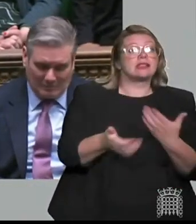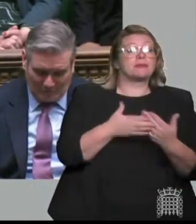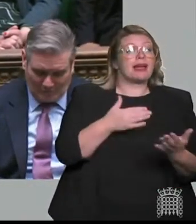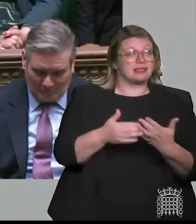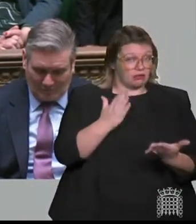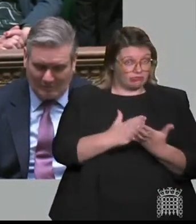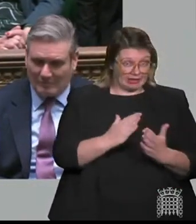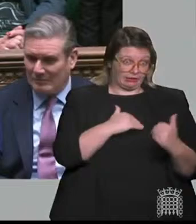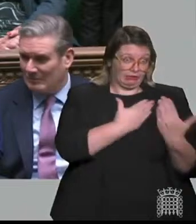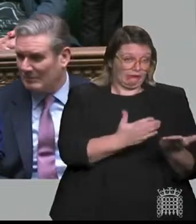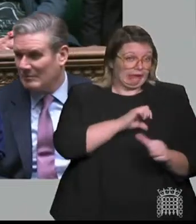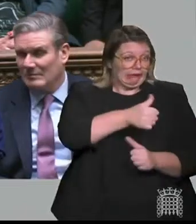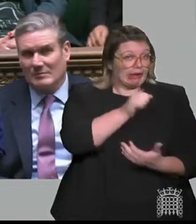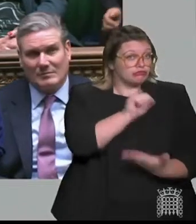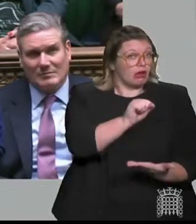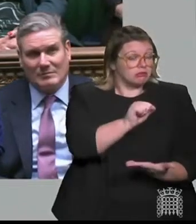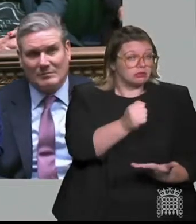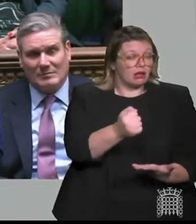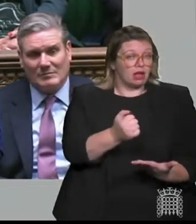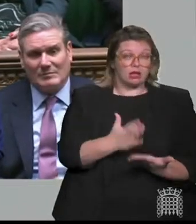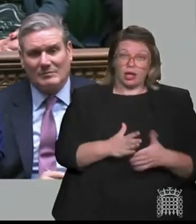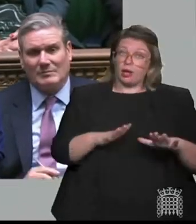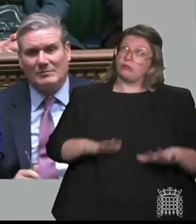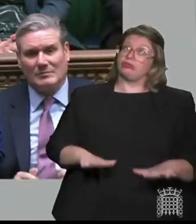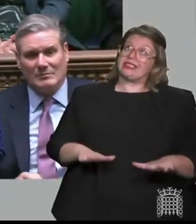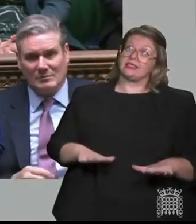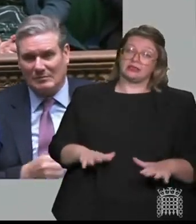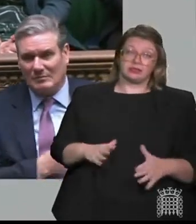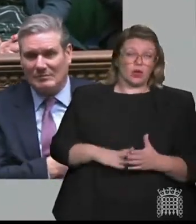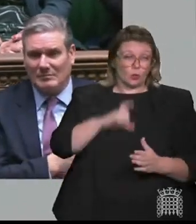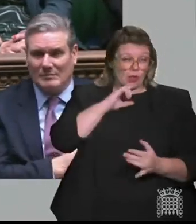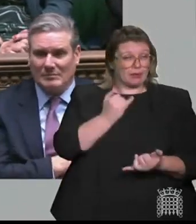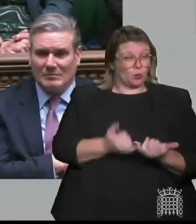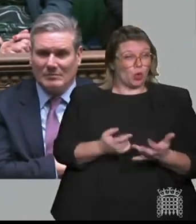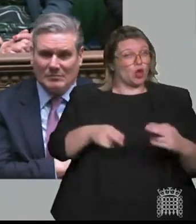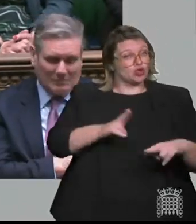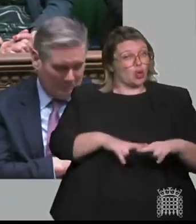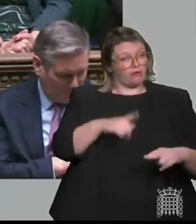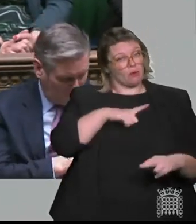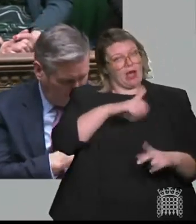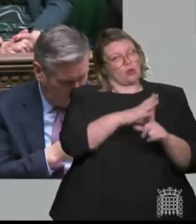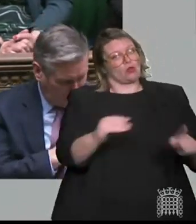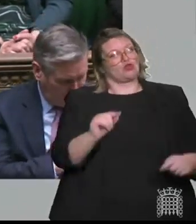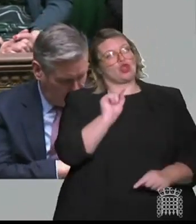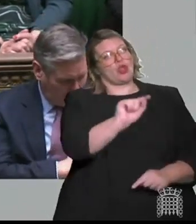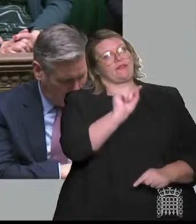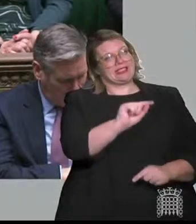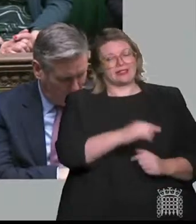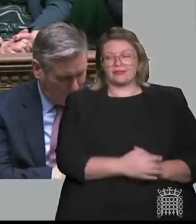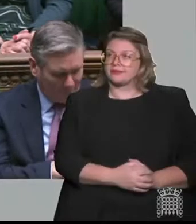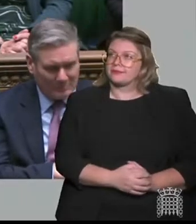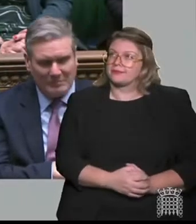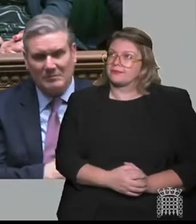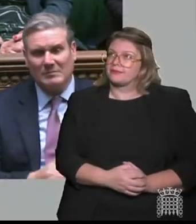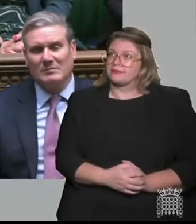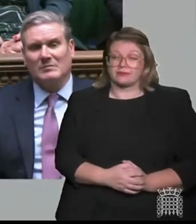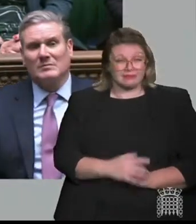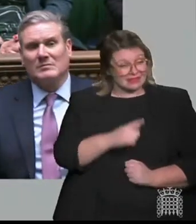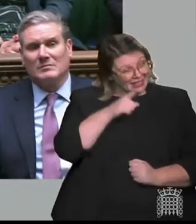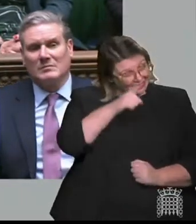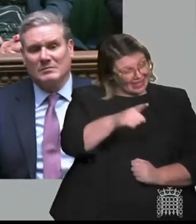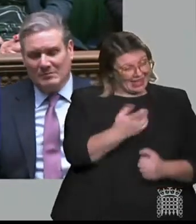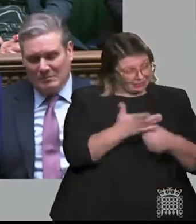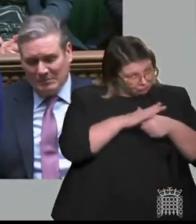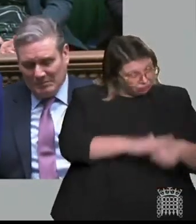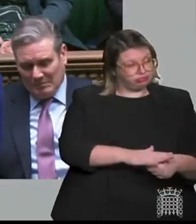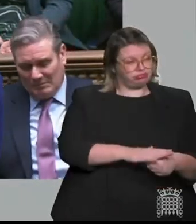truth is this: Britain is and will be worse off under the Conservatives. They have held back